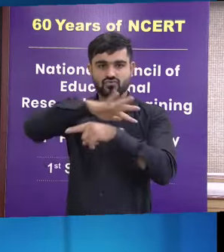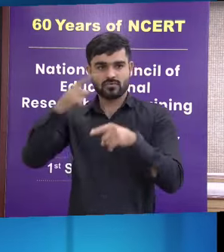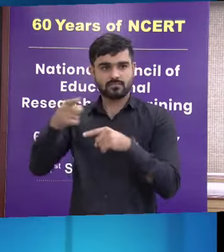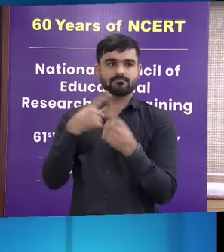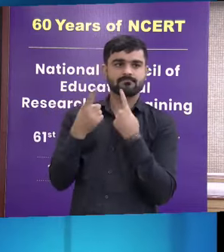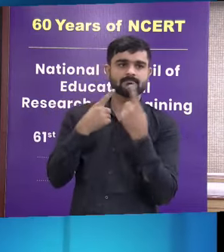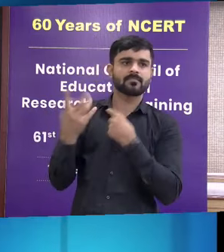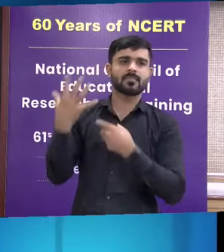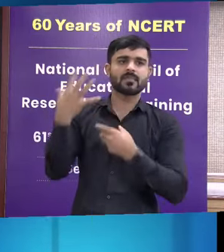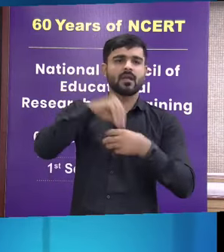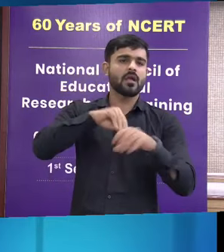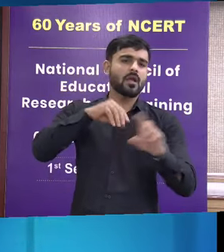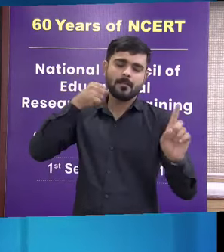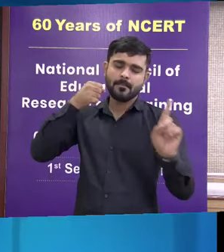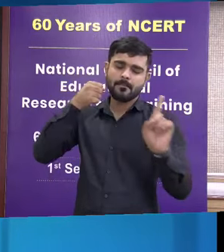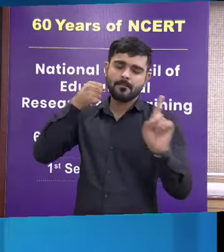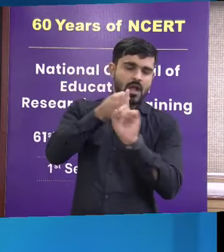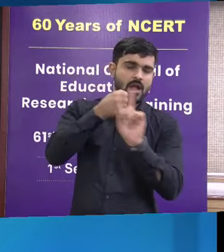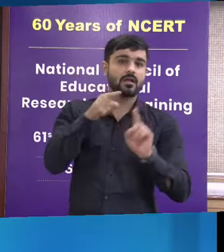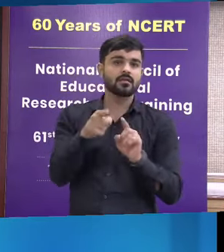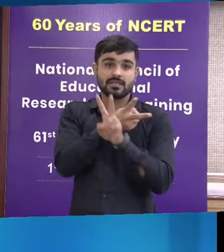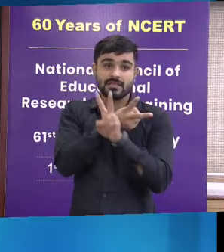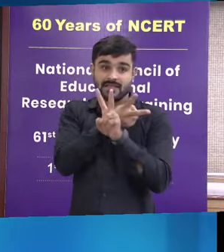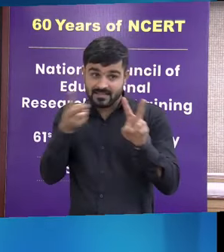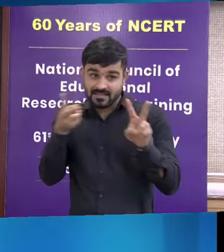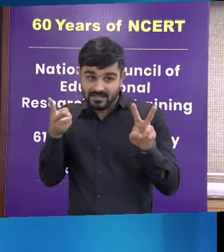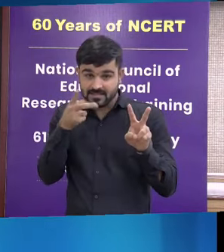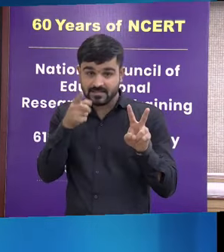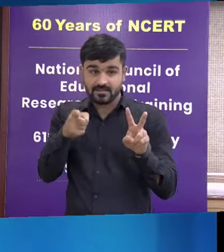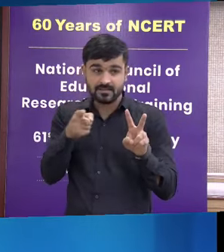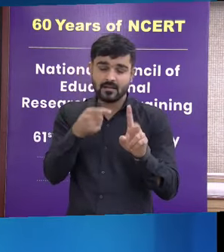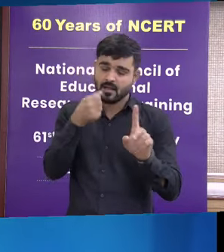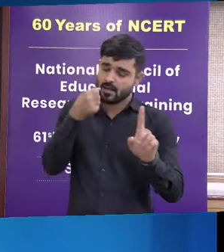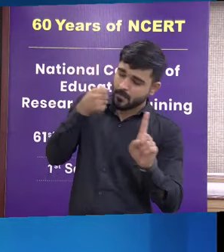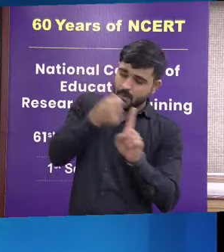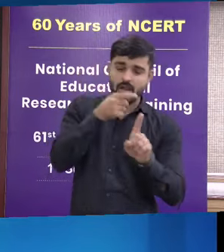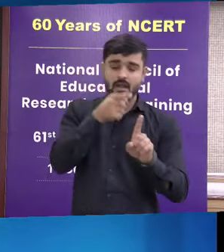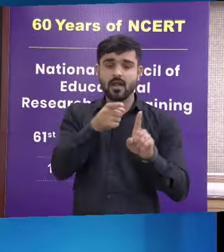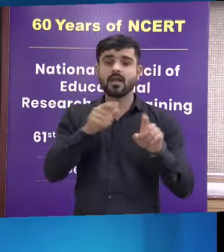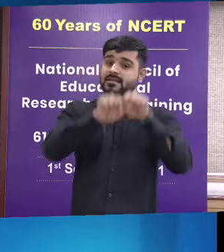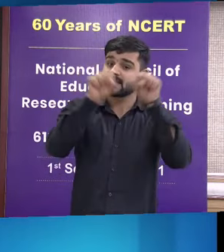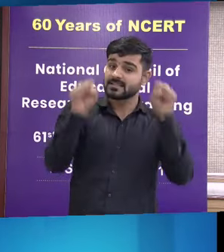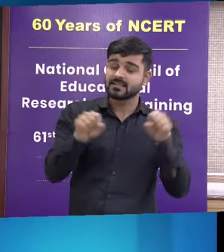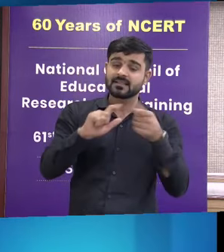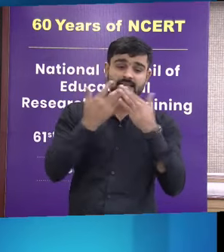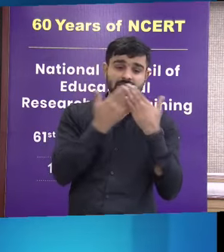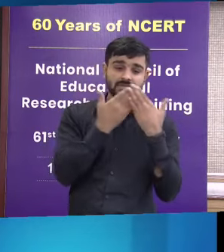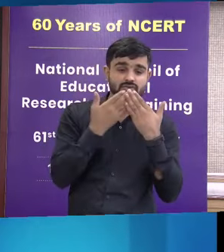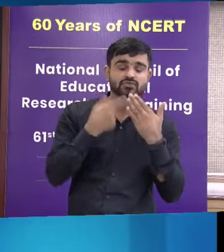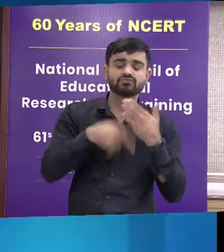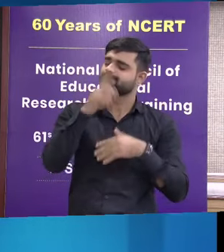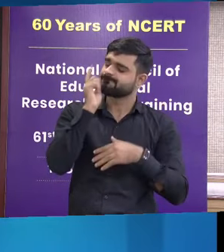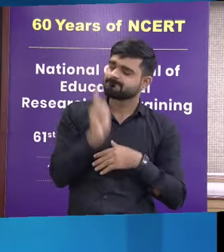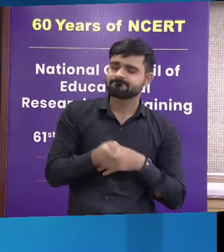the impact. That kind of impactious system of education should